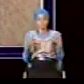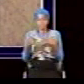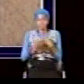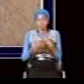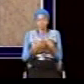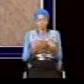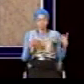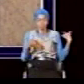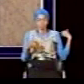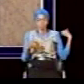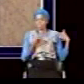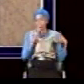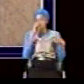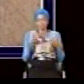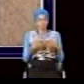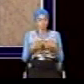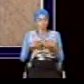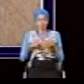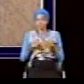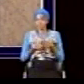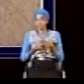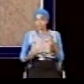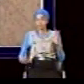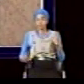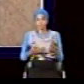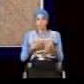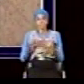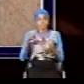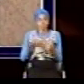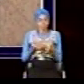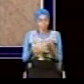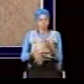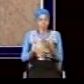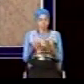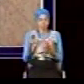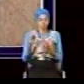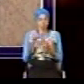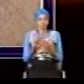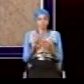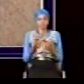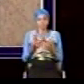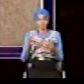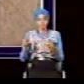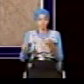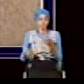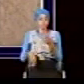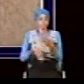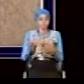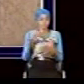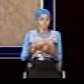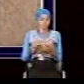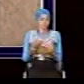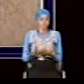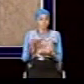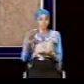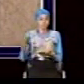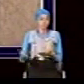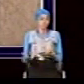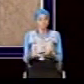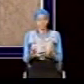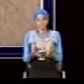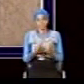And I stood up, I go outside to go and buy, before then, to go and buy a recharge